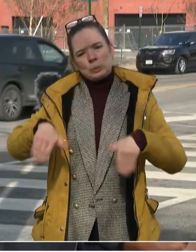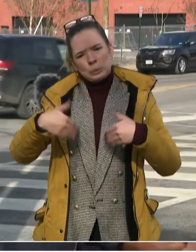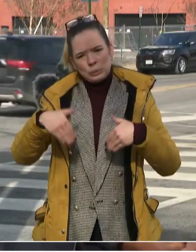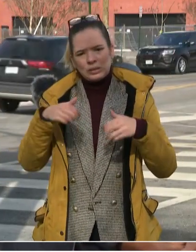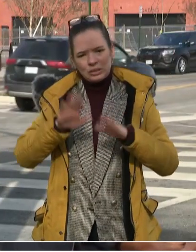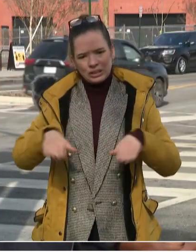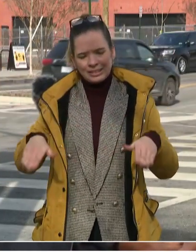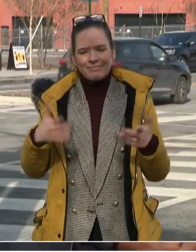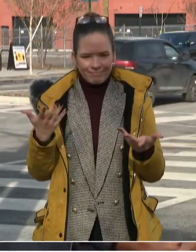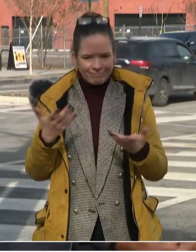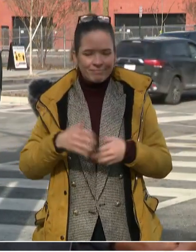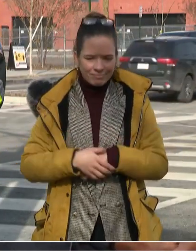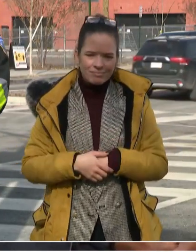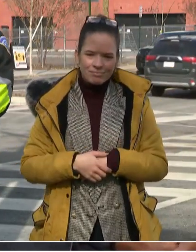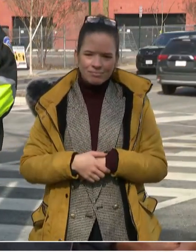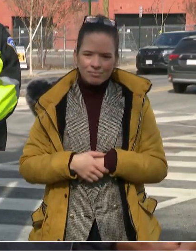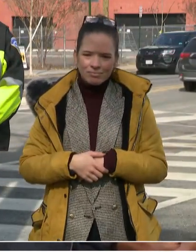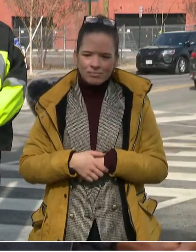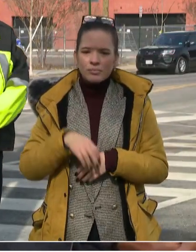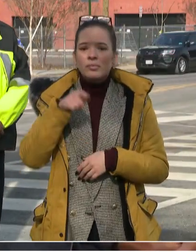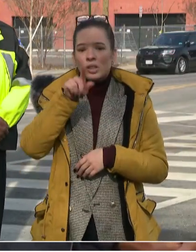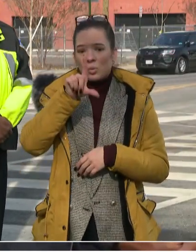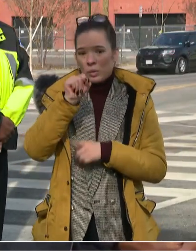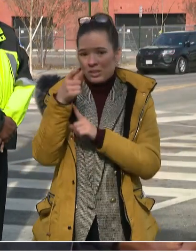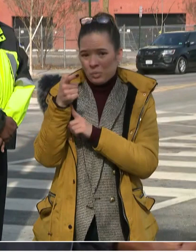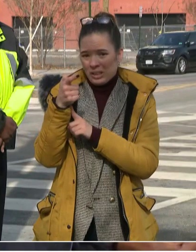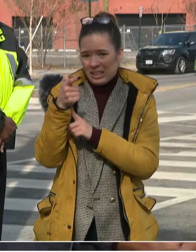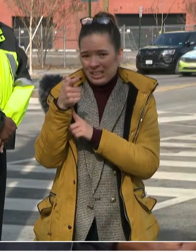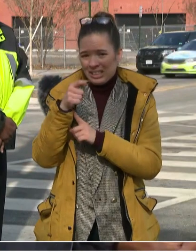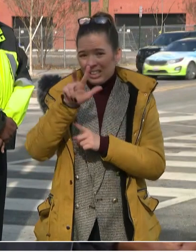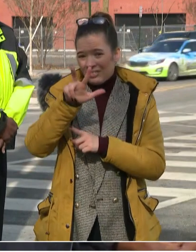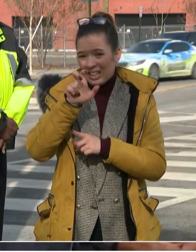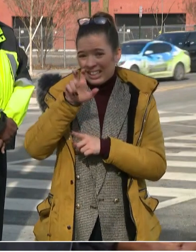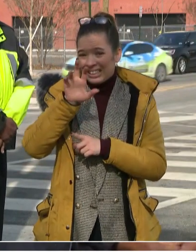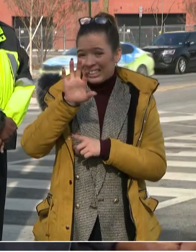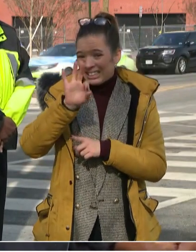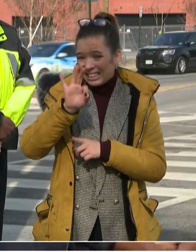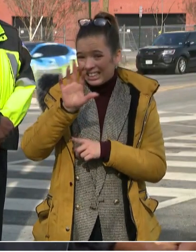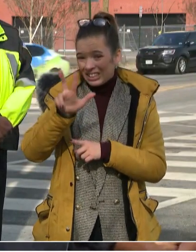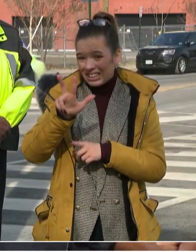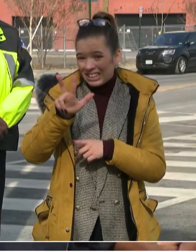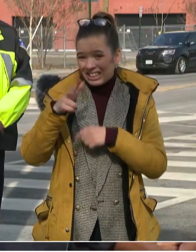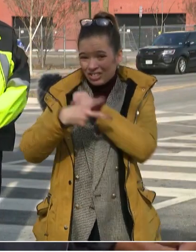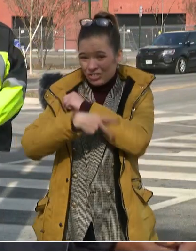In 2021 alone, we had 393